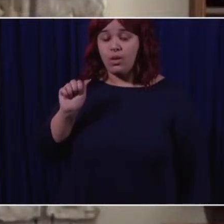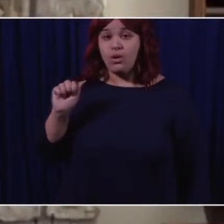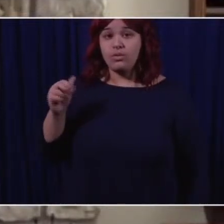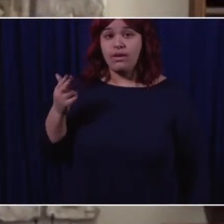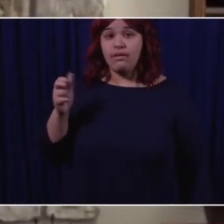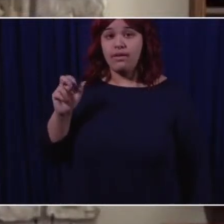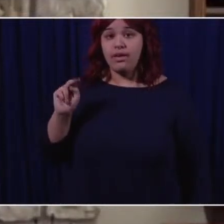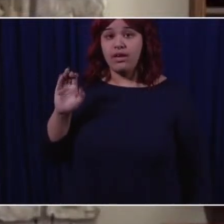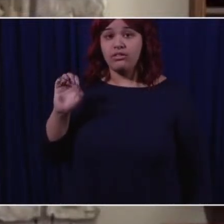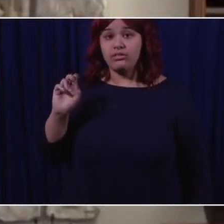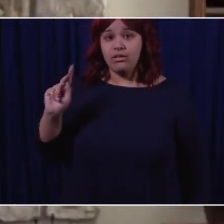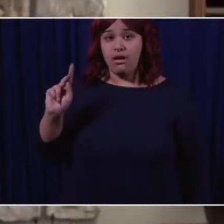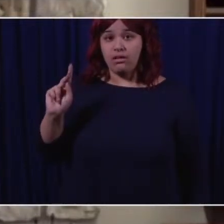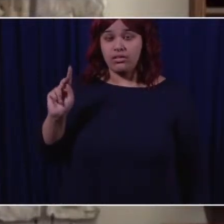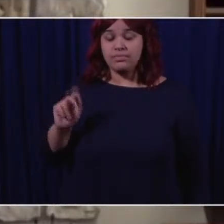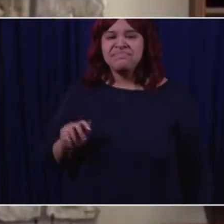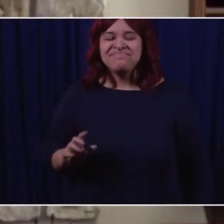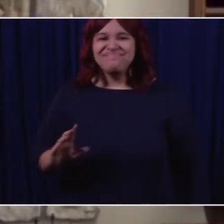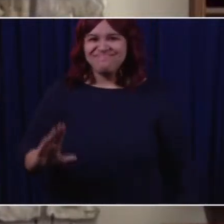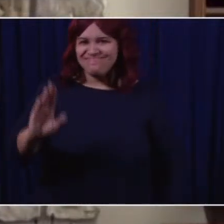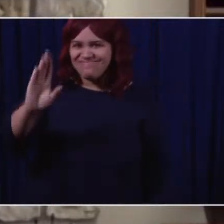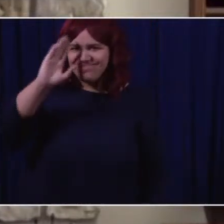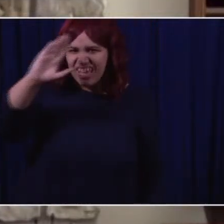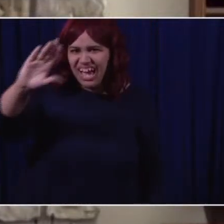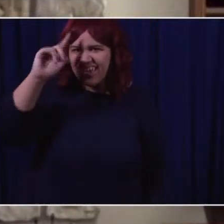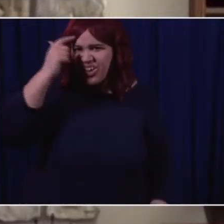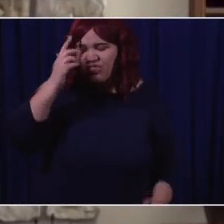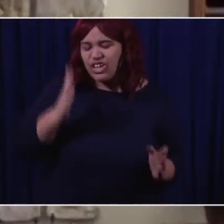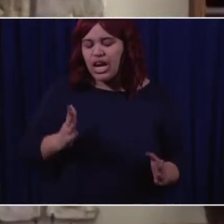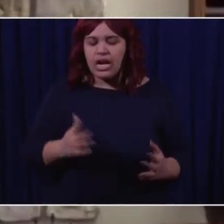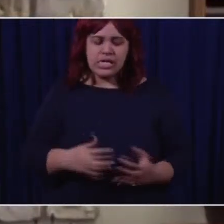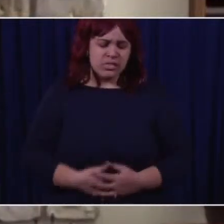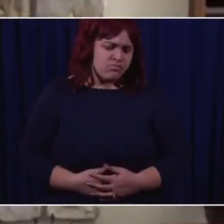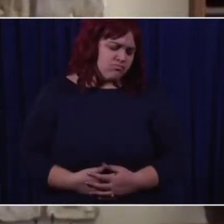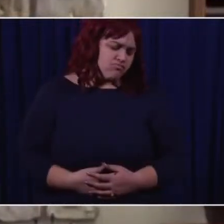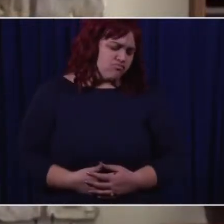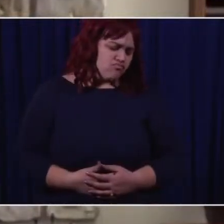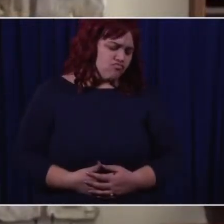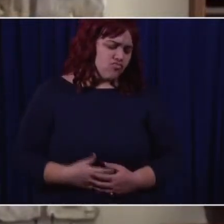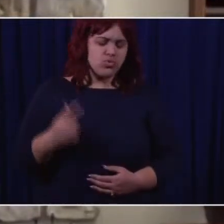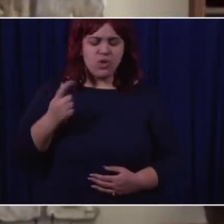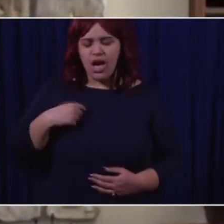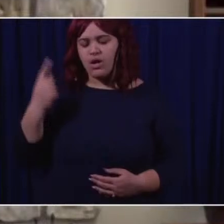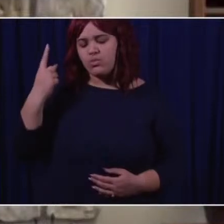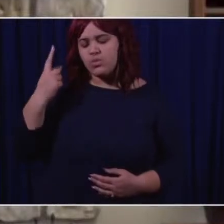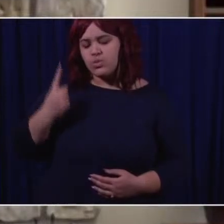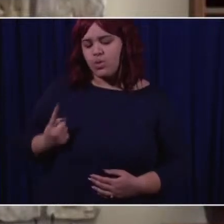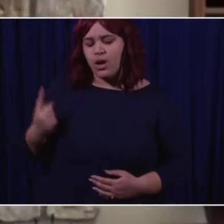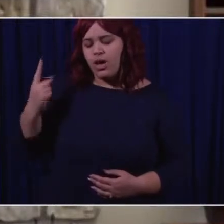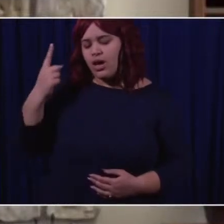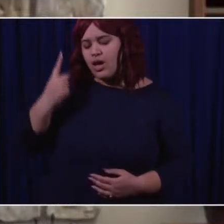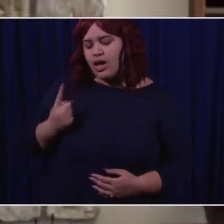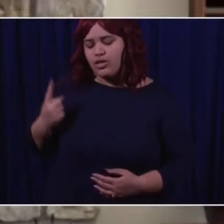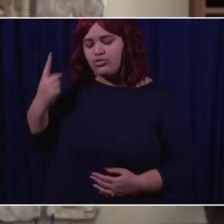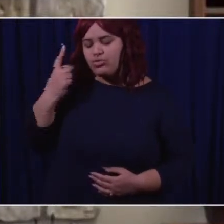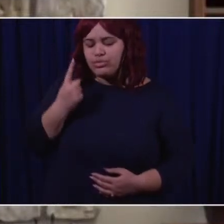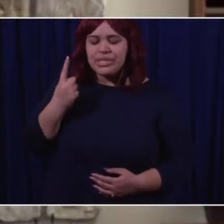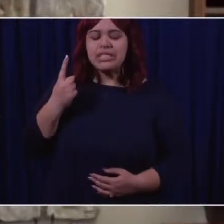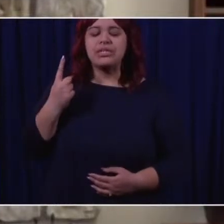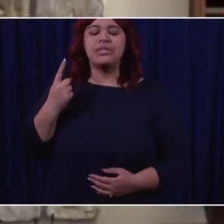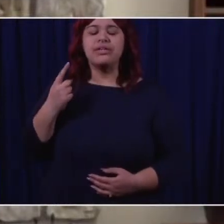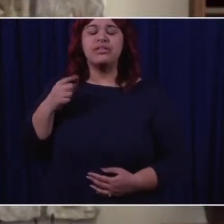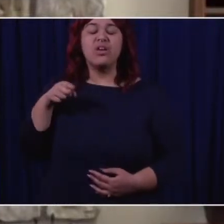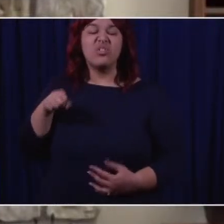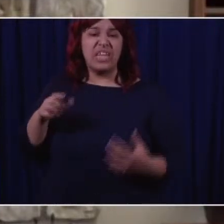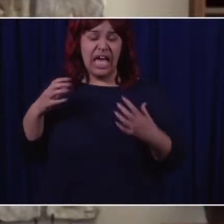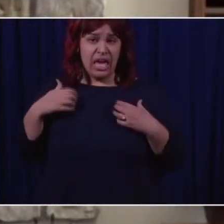Hey, Governor. I was wondering, kind of going back to the error that happened with the health department.